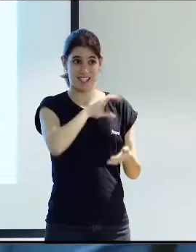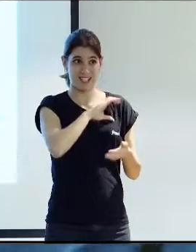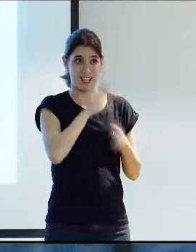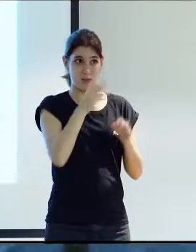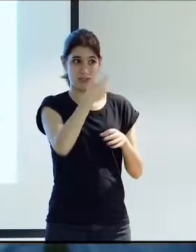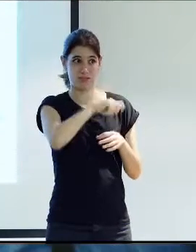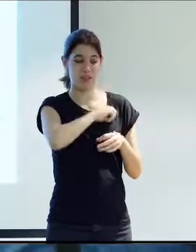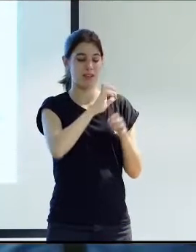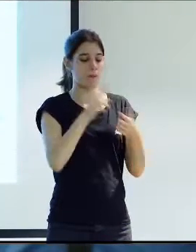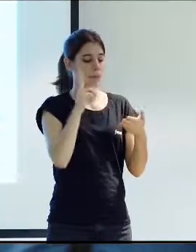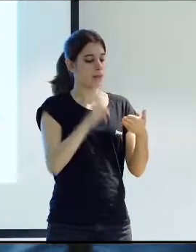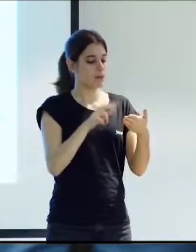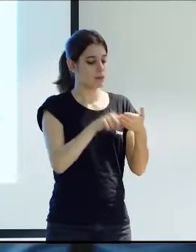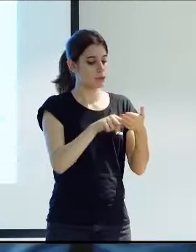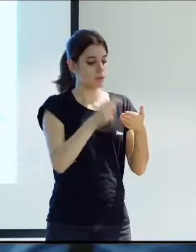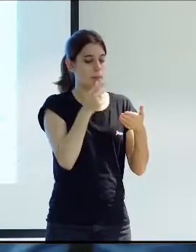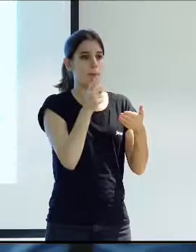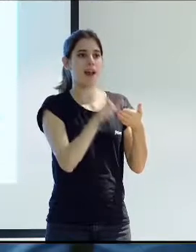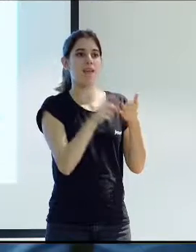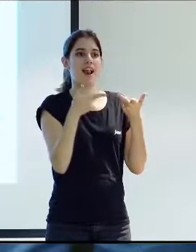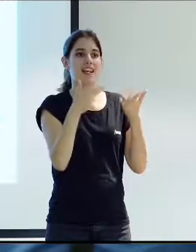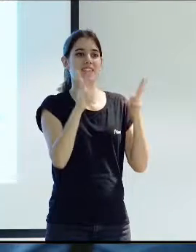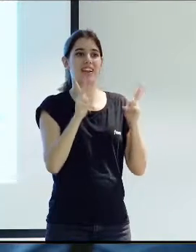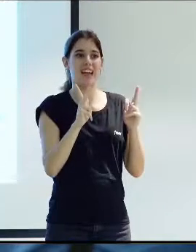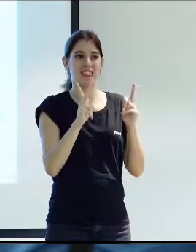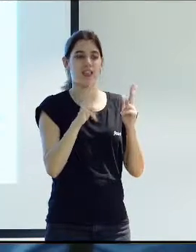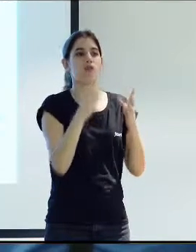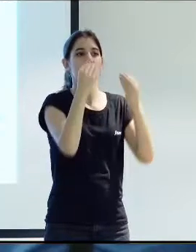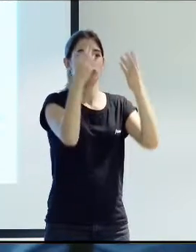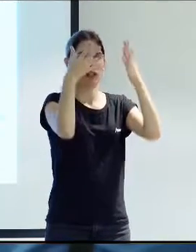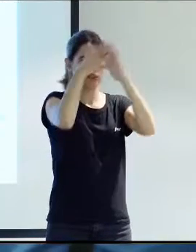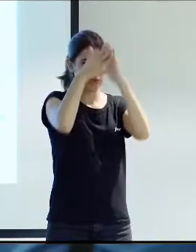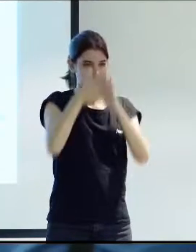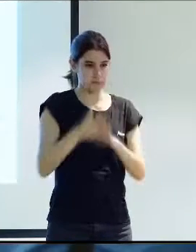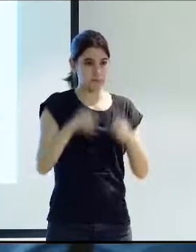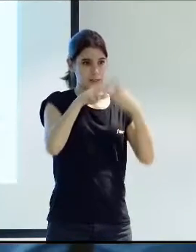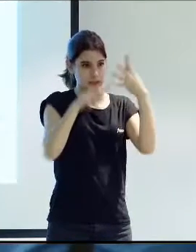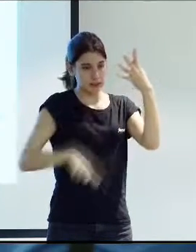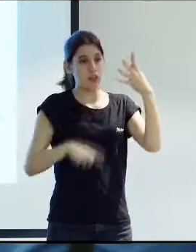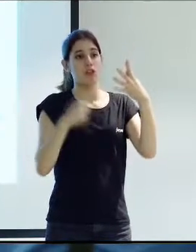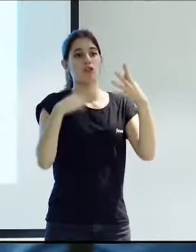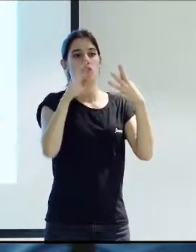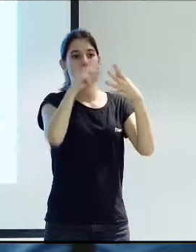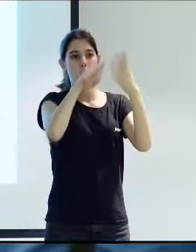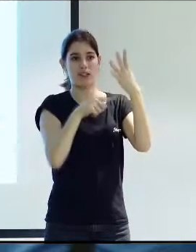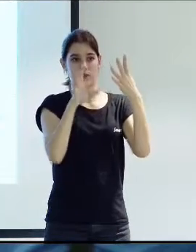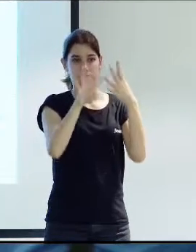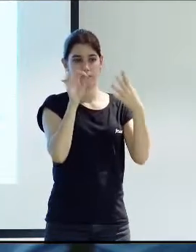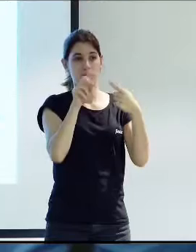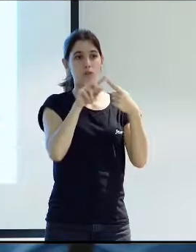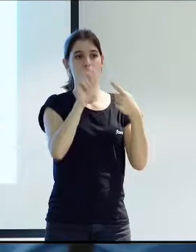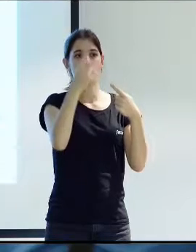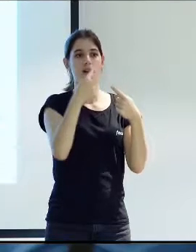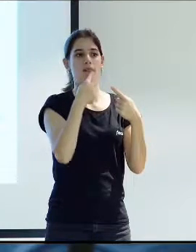of the Spanish language, we see that the word liberty has many definitions, and I'm going to speak about